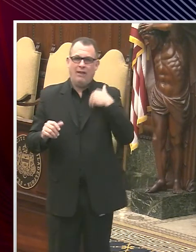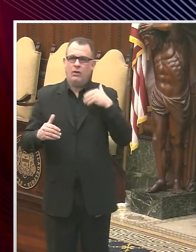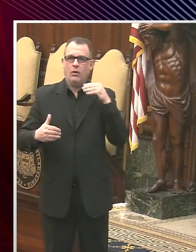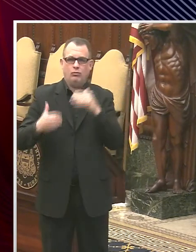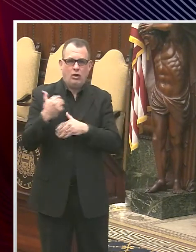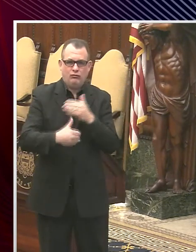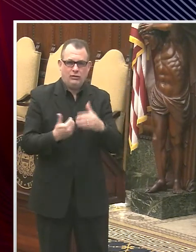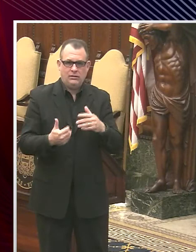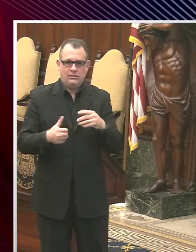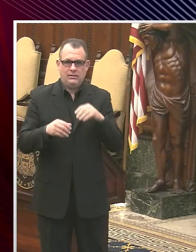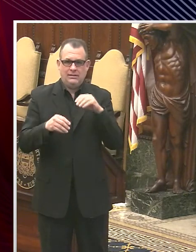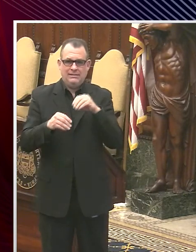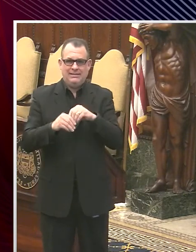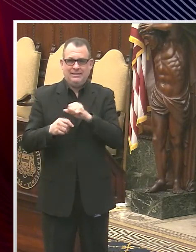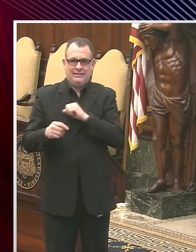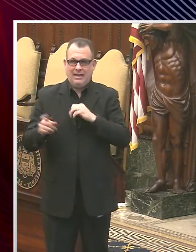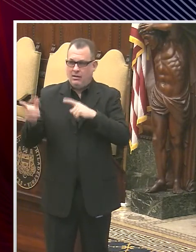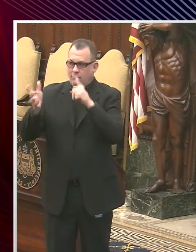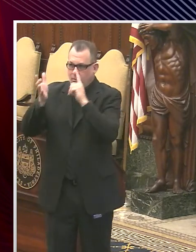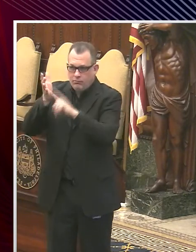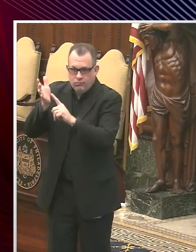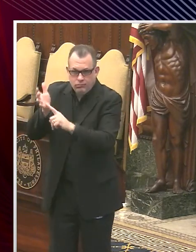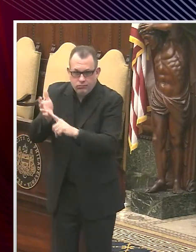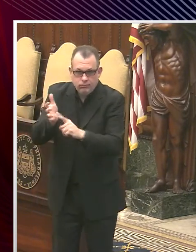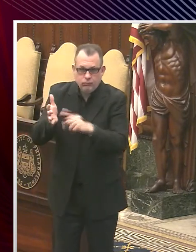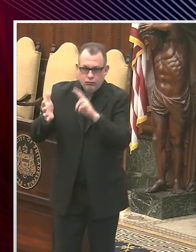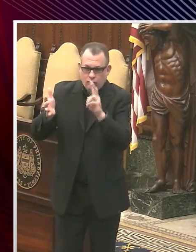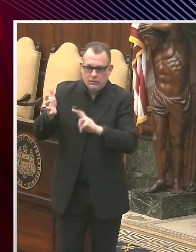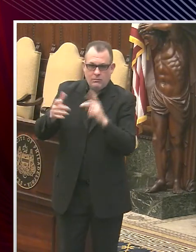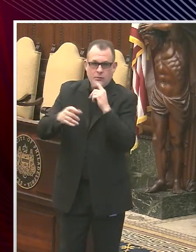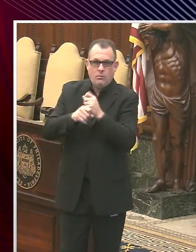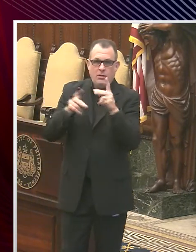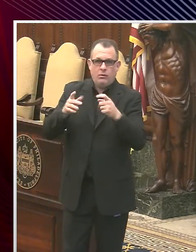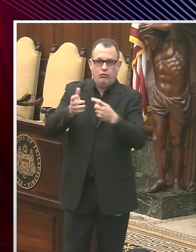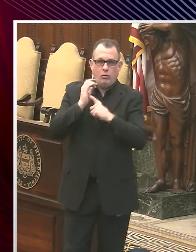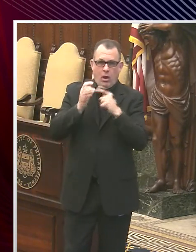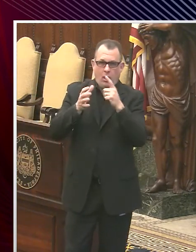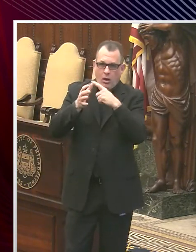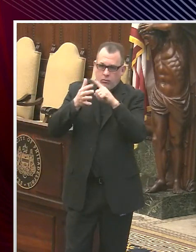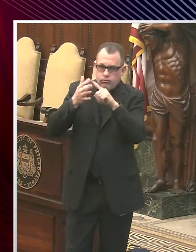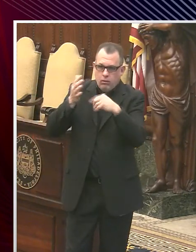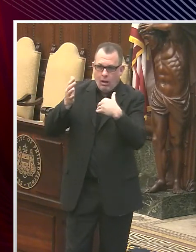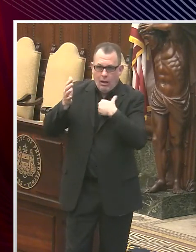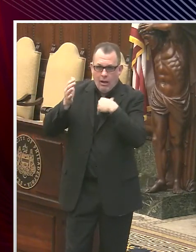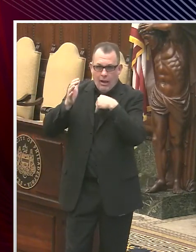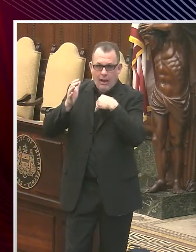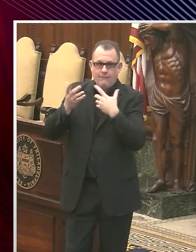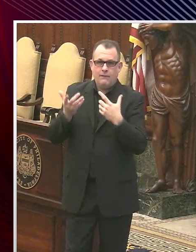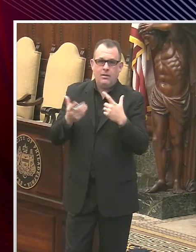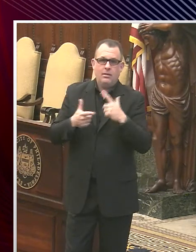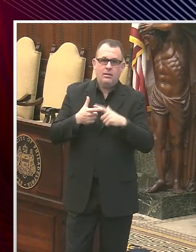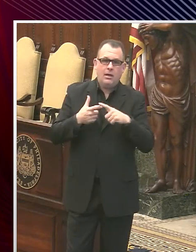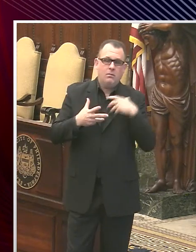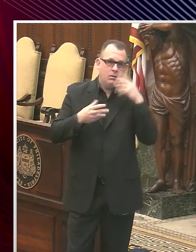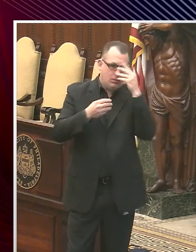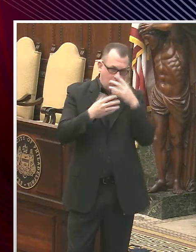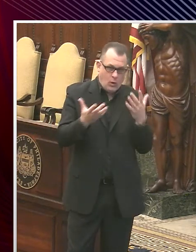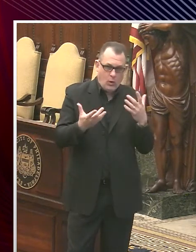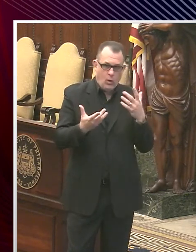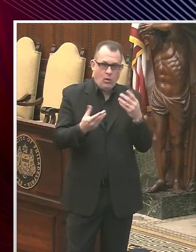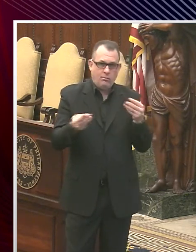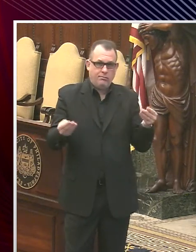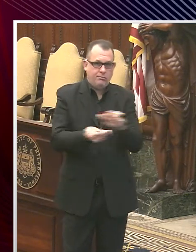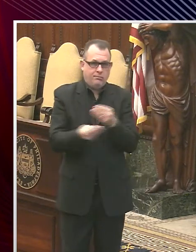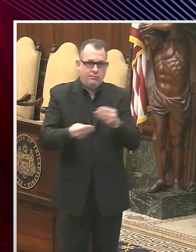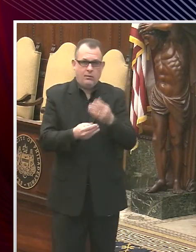internal staff are reviewing those permits, ensuring that folks do have all the requirements in place and that we're communicating back and forth with them.